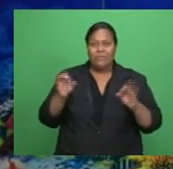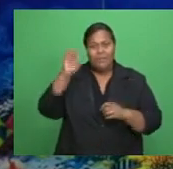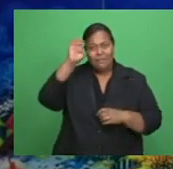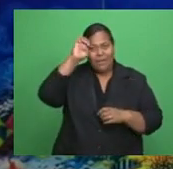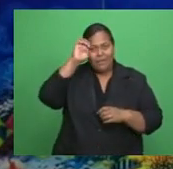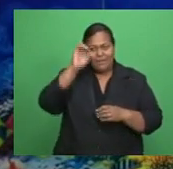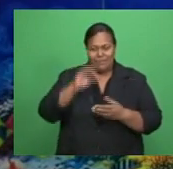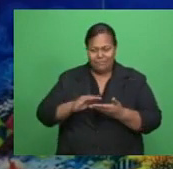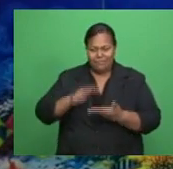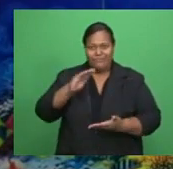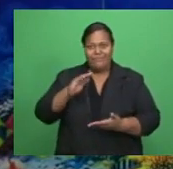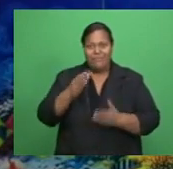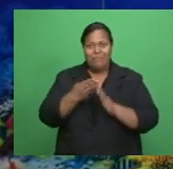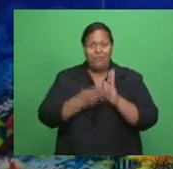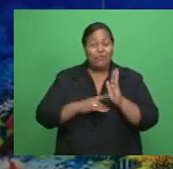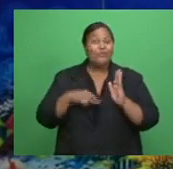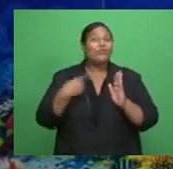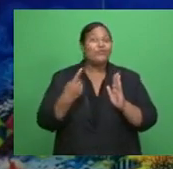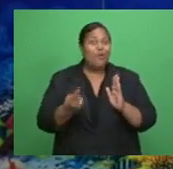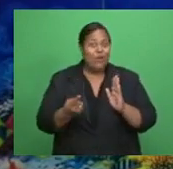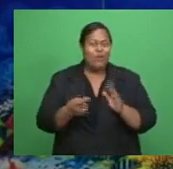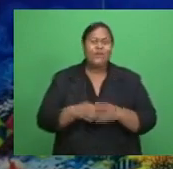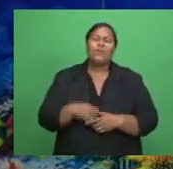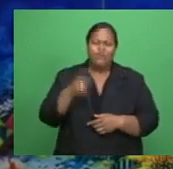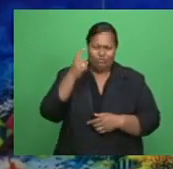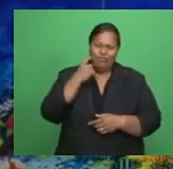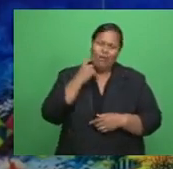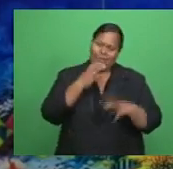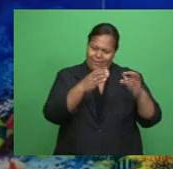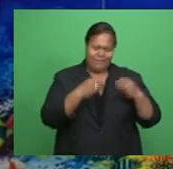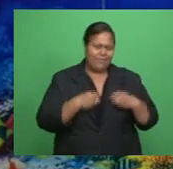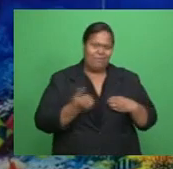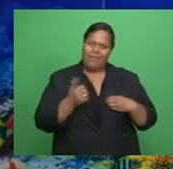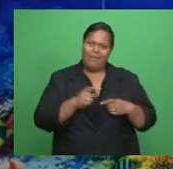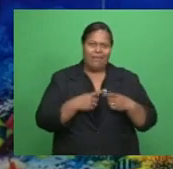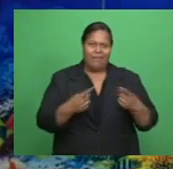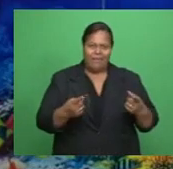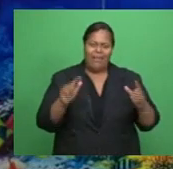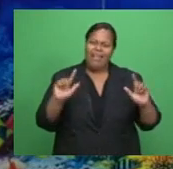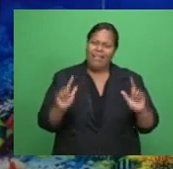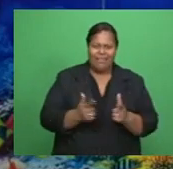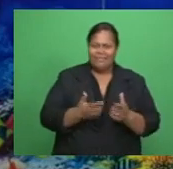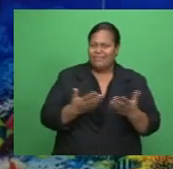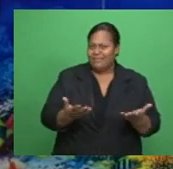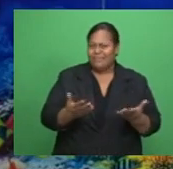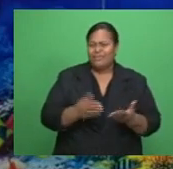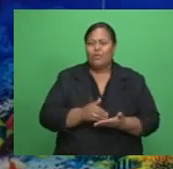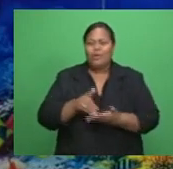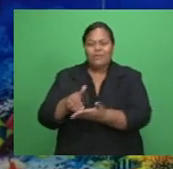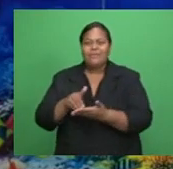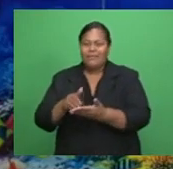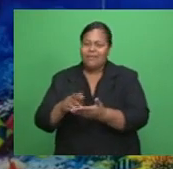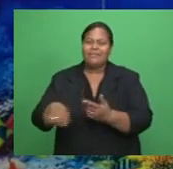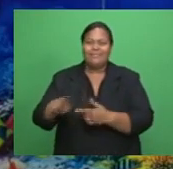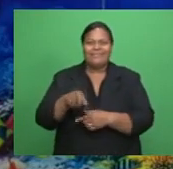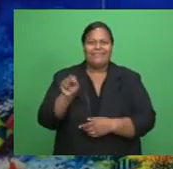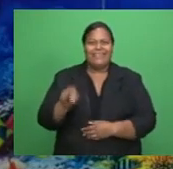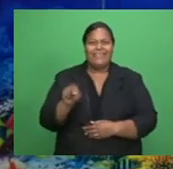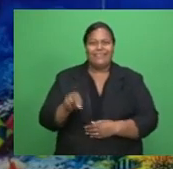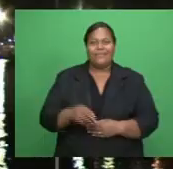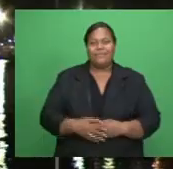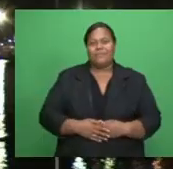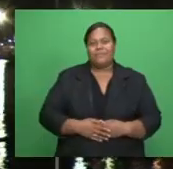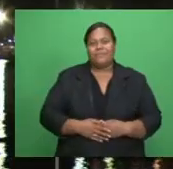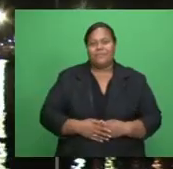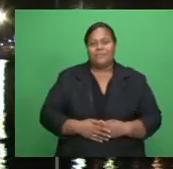try to do more with less and assist as many communities as it can in the next financial year. Kelly Vadhala, FBC